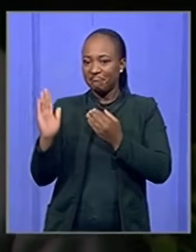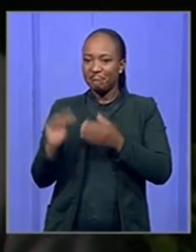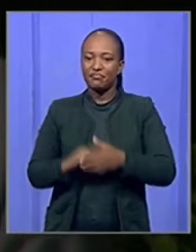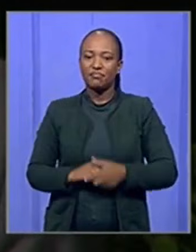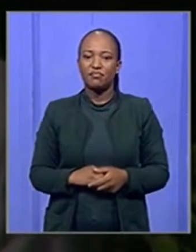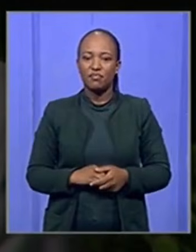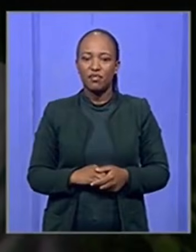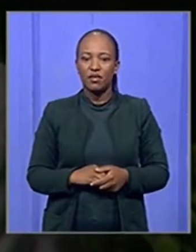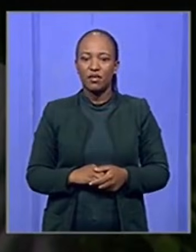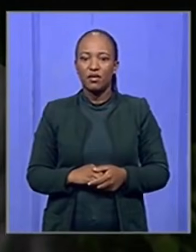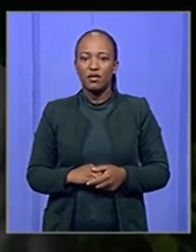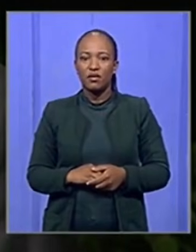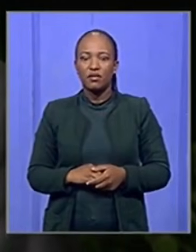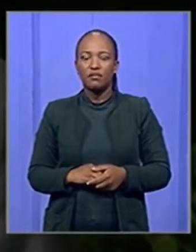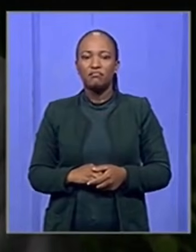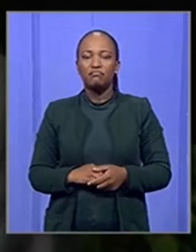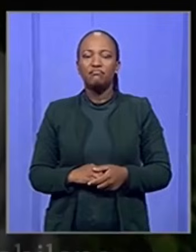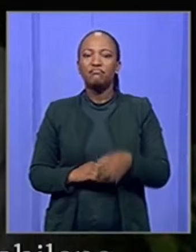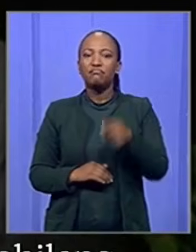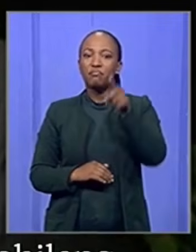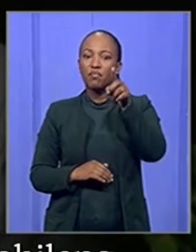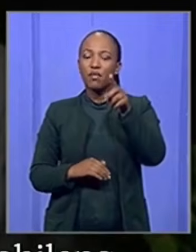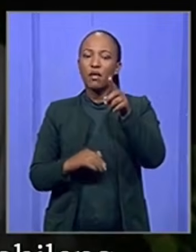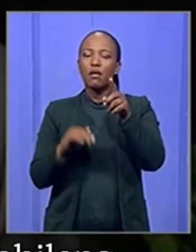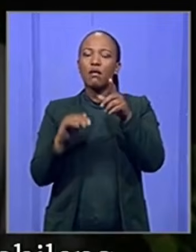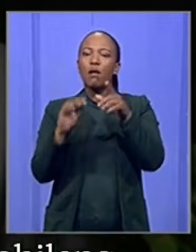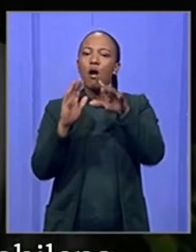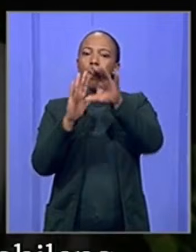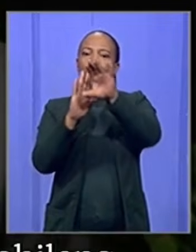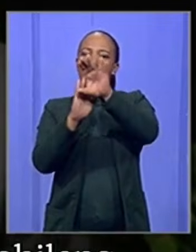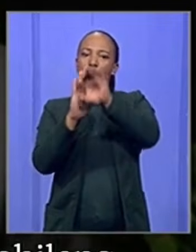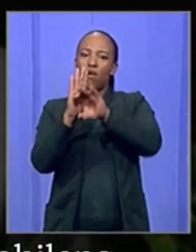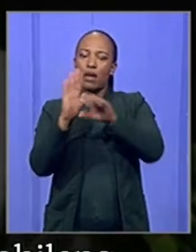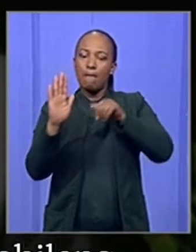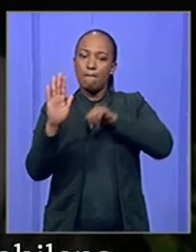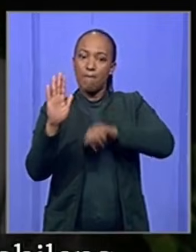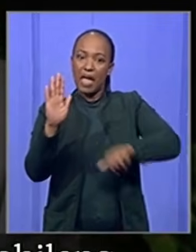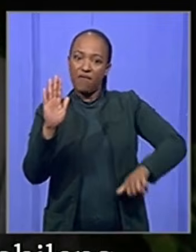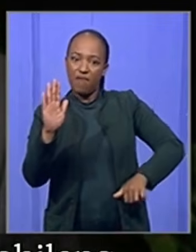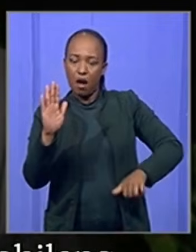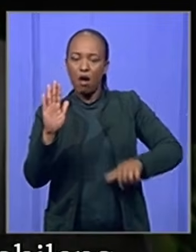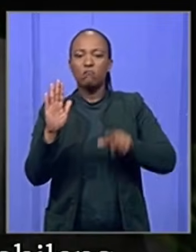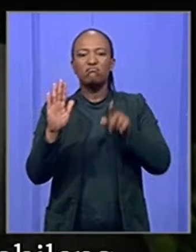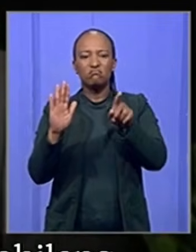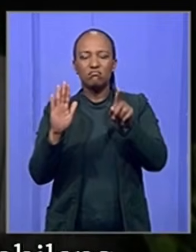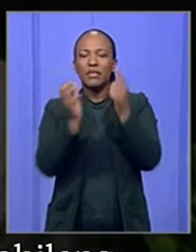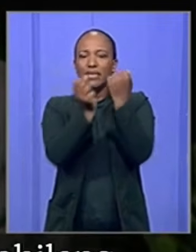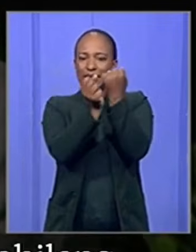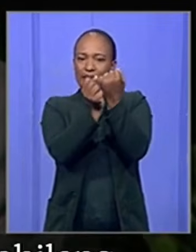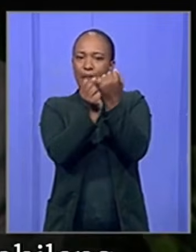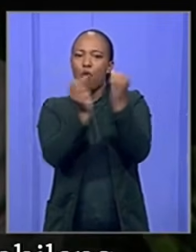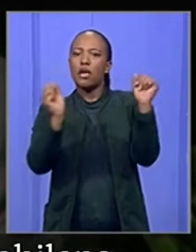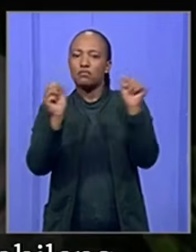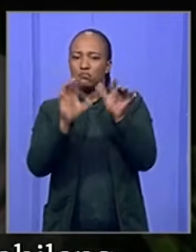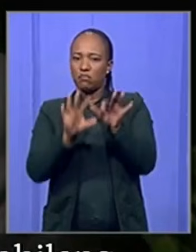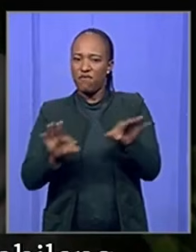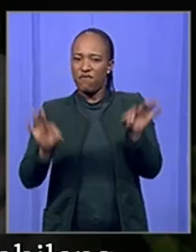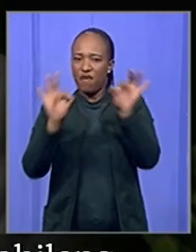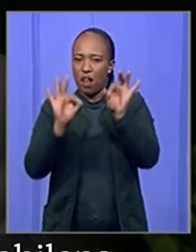The Code of Conduct reinforces democratic values such as tolerance, respect for